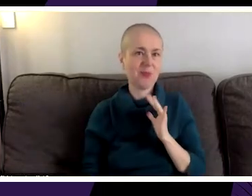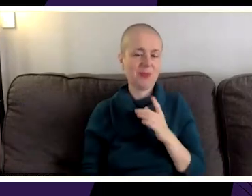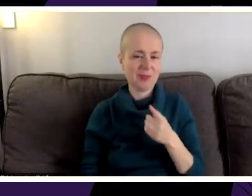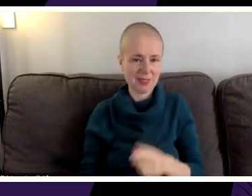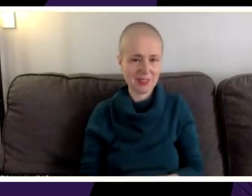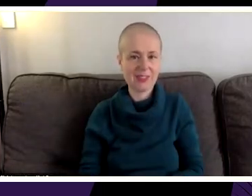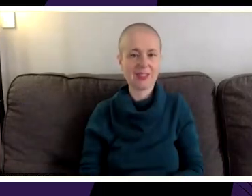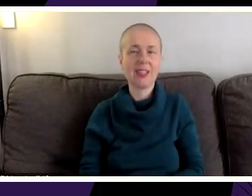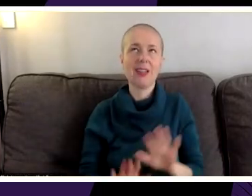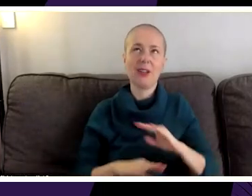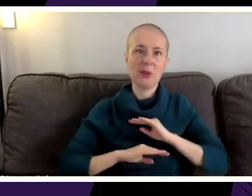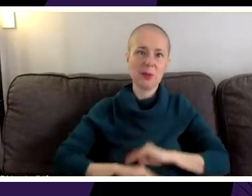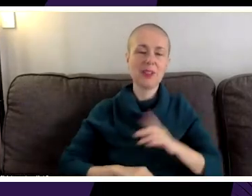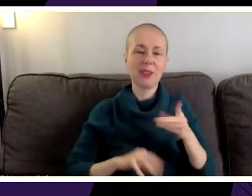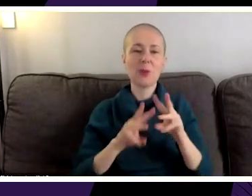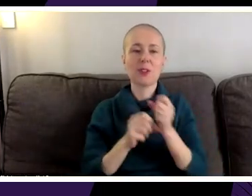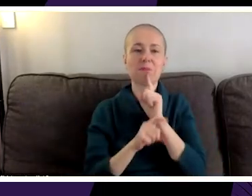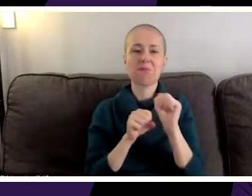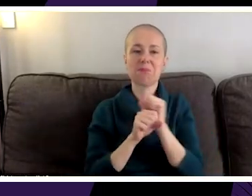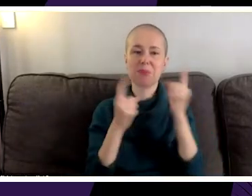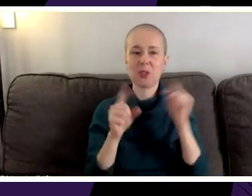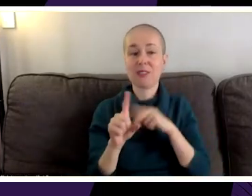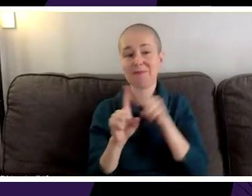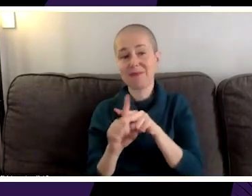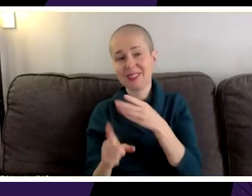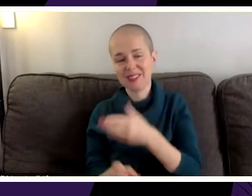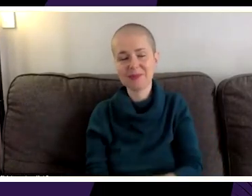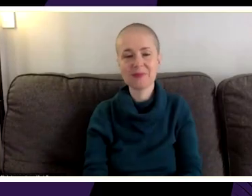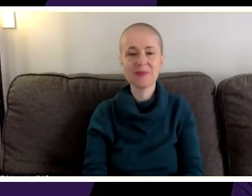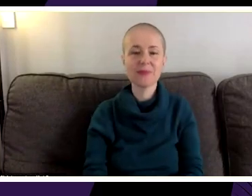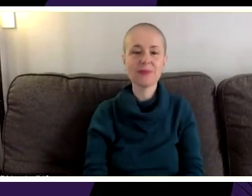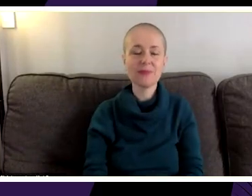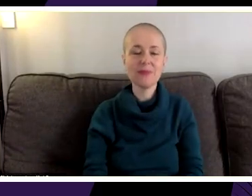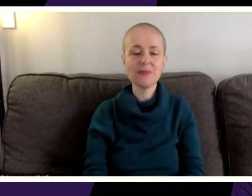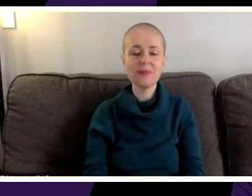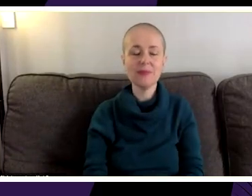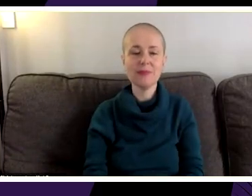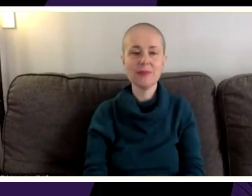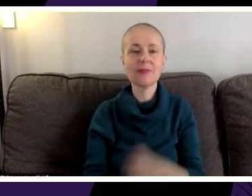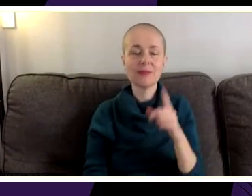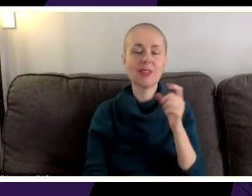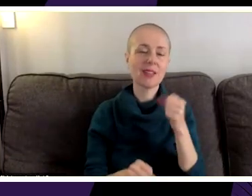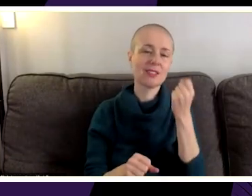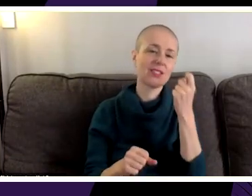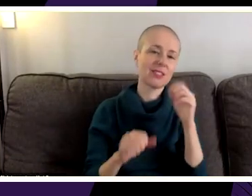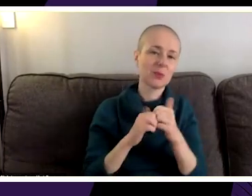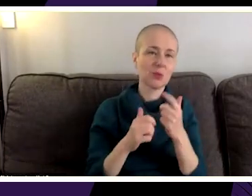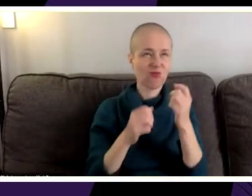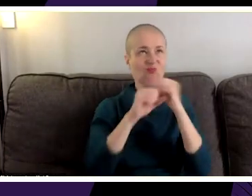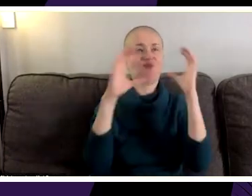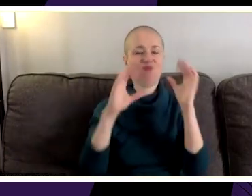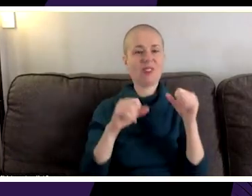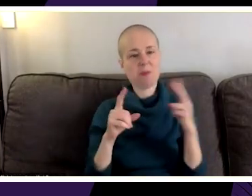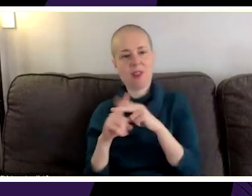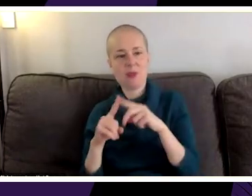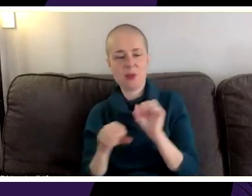sigh of relief from the workshop, that this actually was something that other choreographers were interested in using and could see how they could apply it in their practice as well.